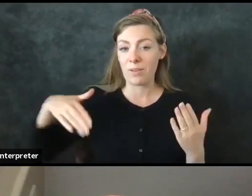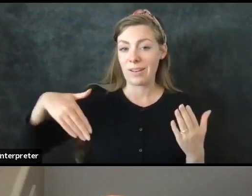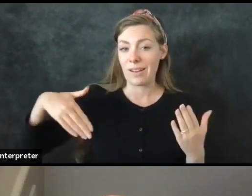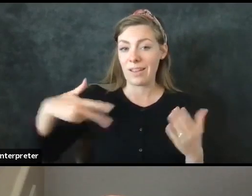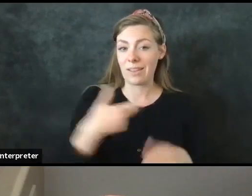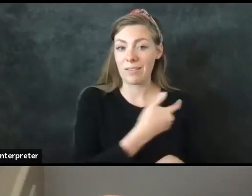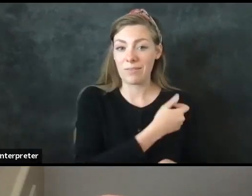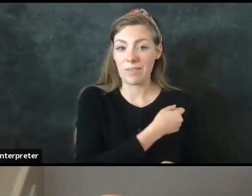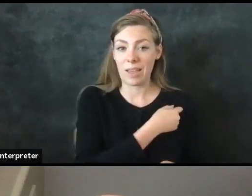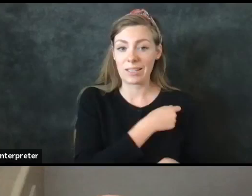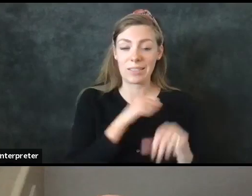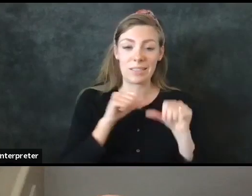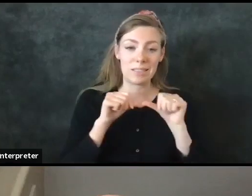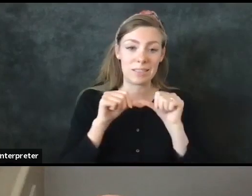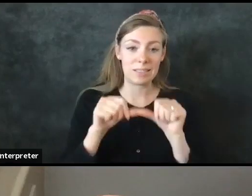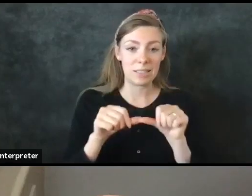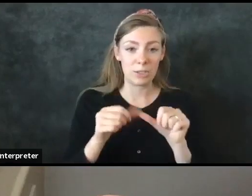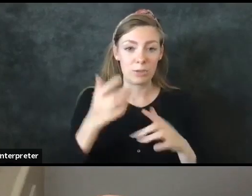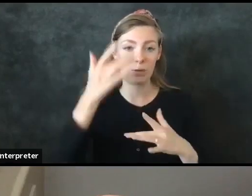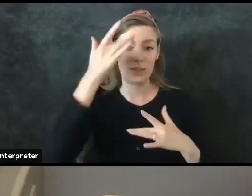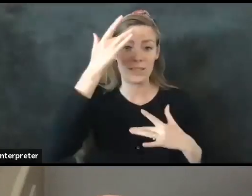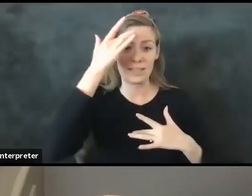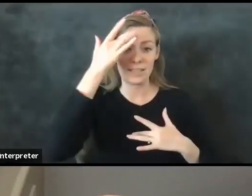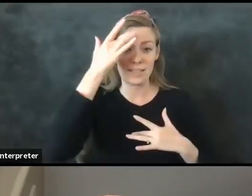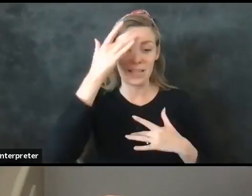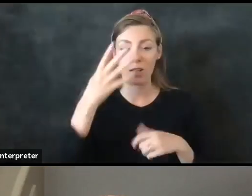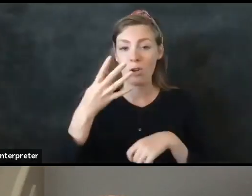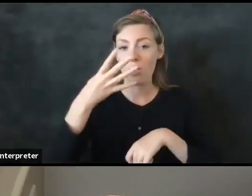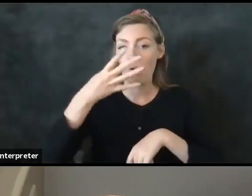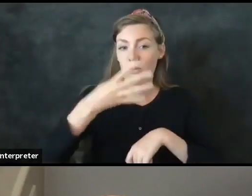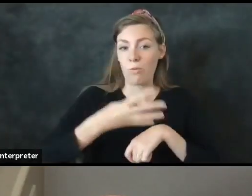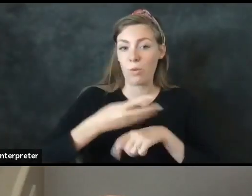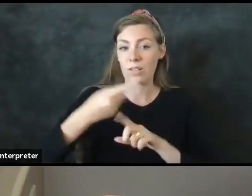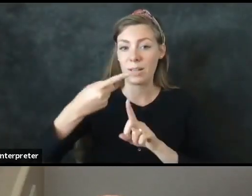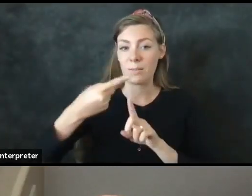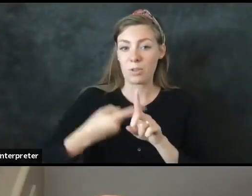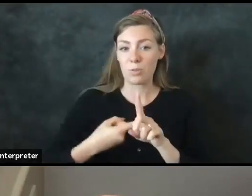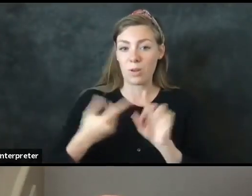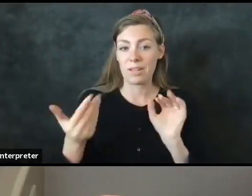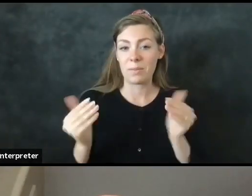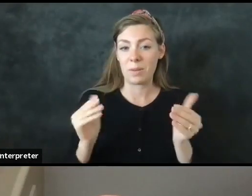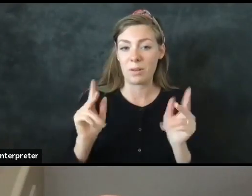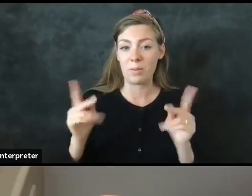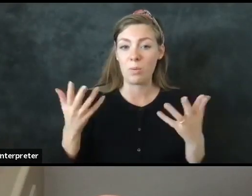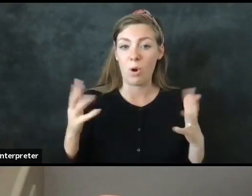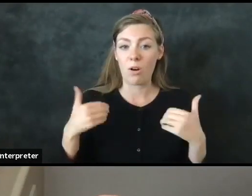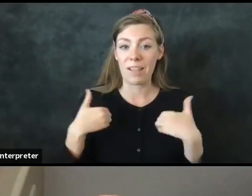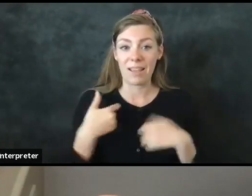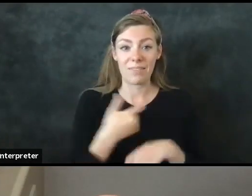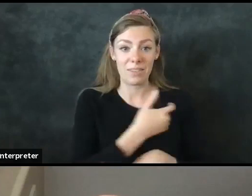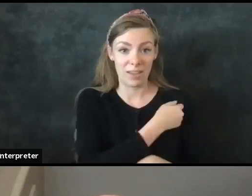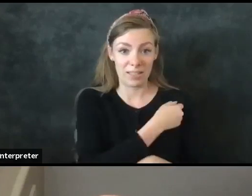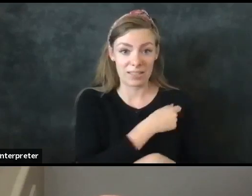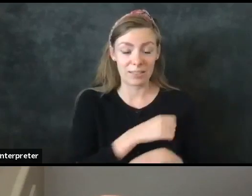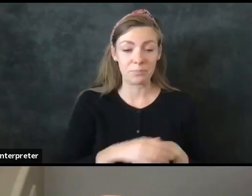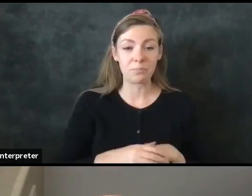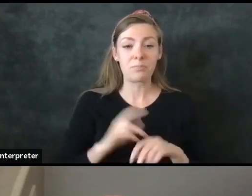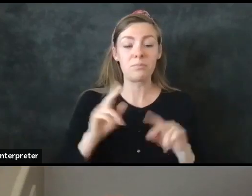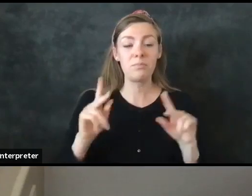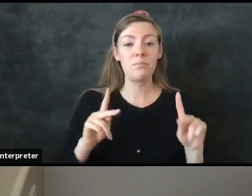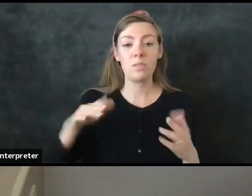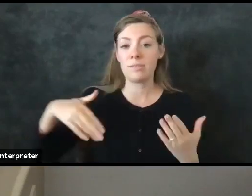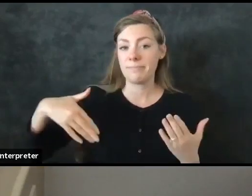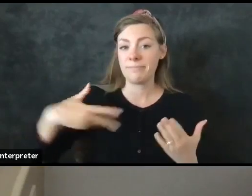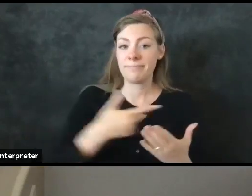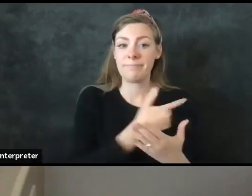vaccinated continue to get sick at 4 times the rate of those who are vaccinated. People who are unvaccinated